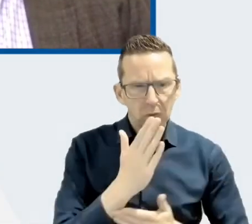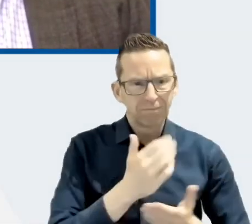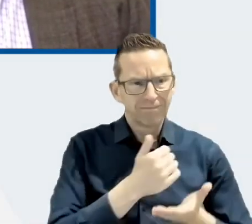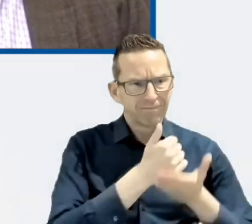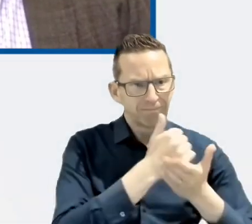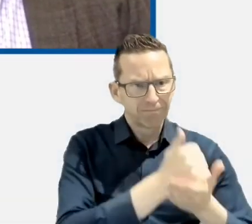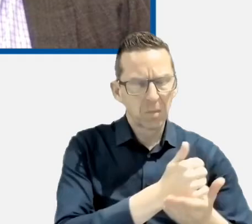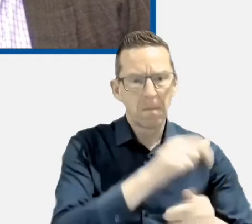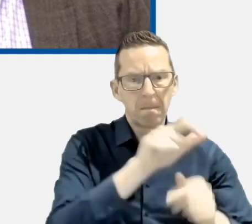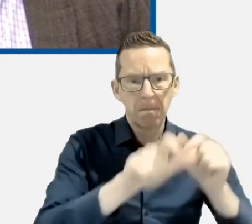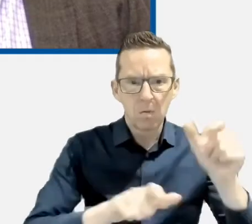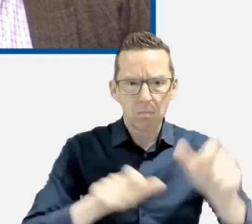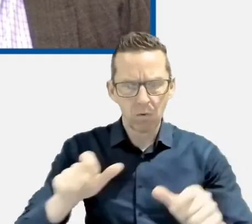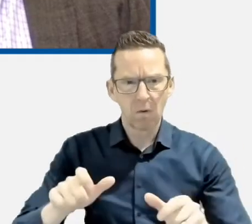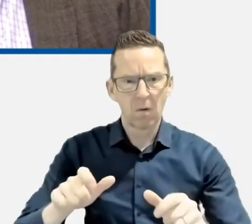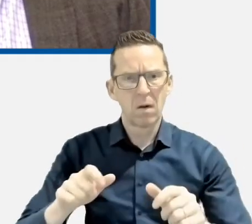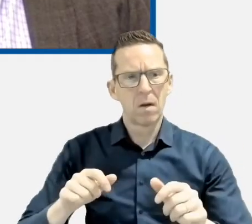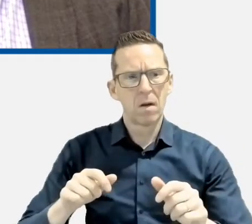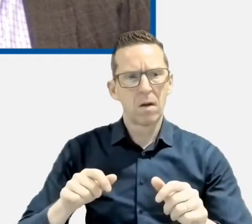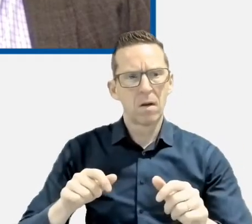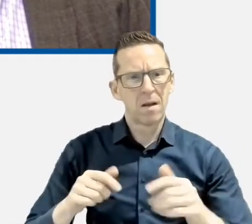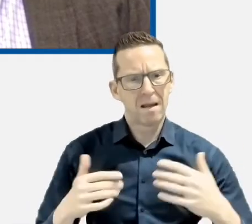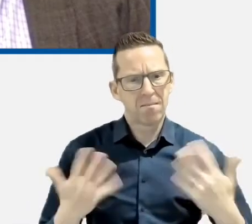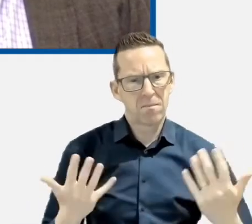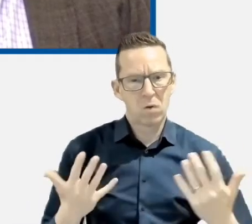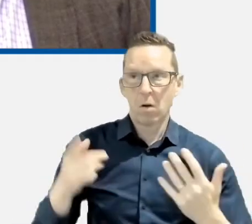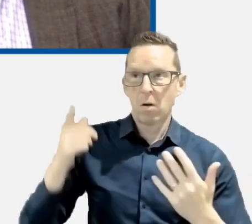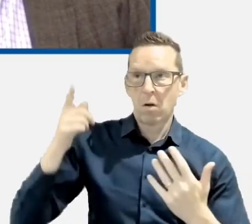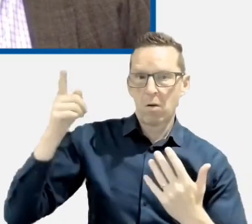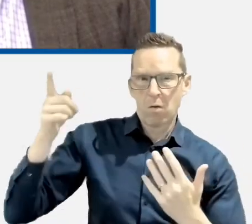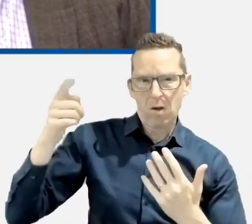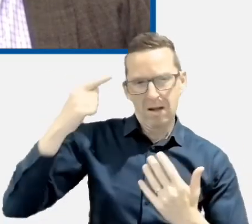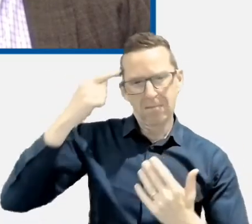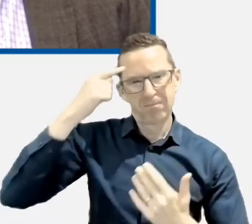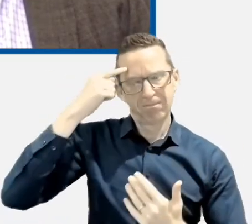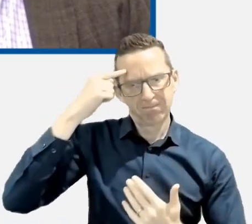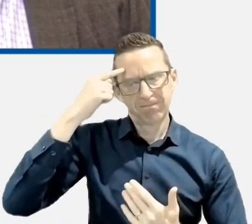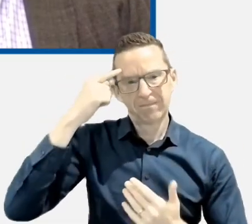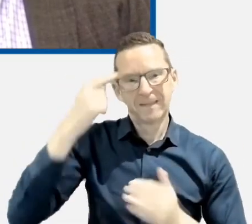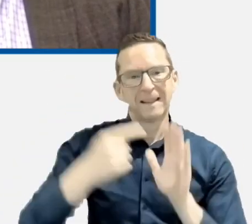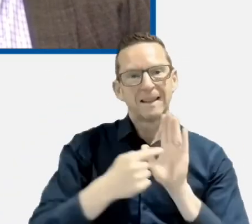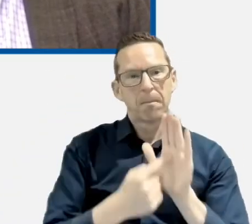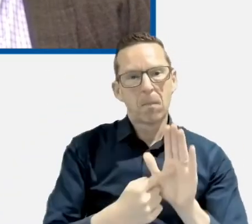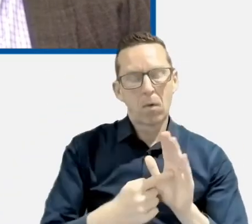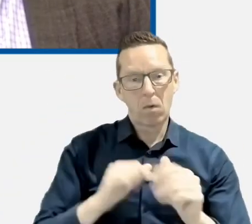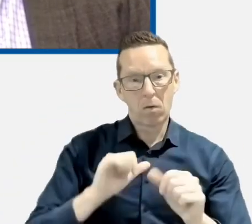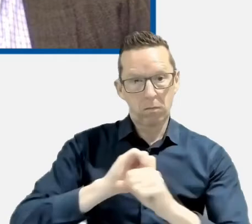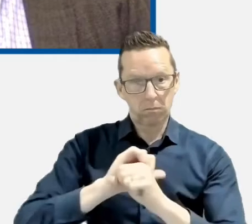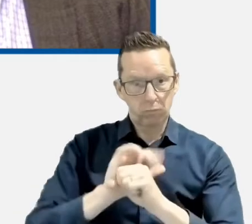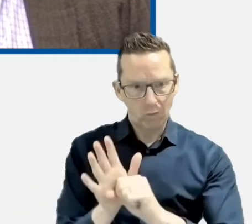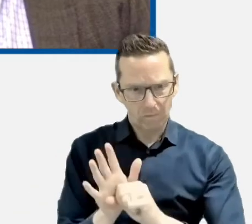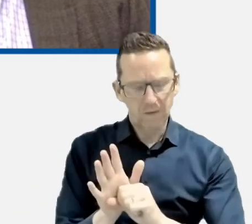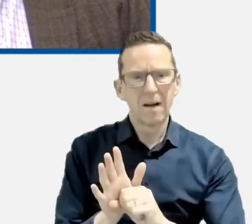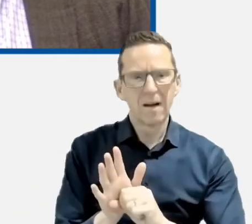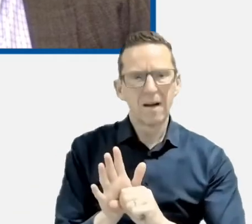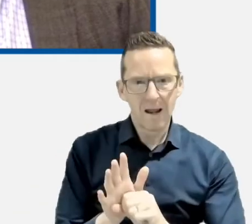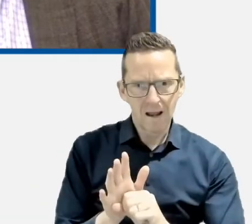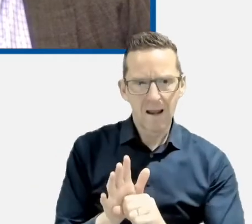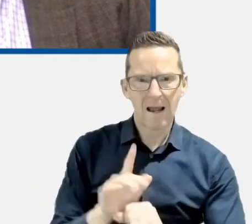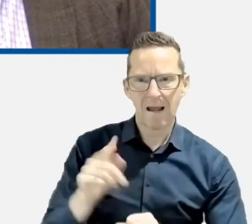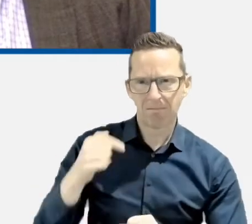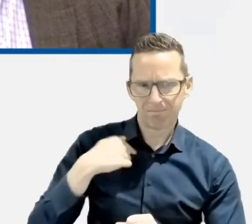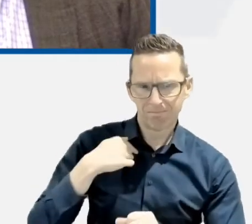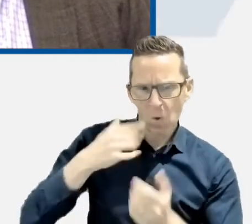The pandemic has made us acutely aware of the many challenges when managing cascading and compounding